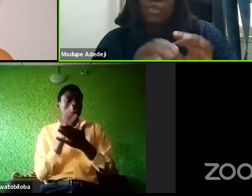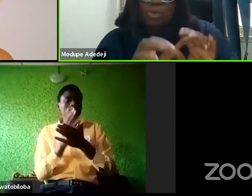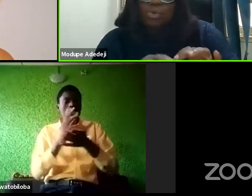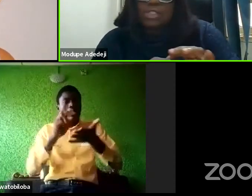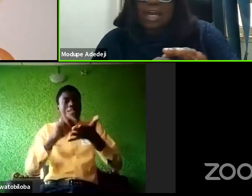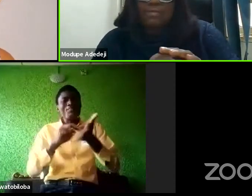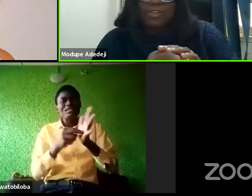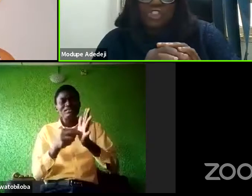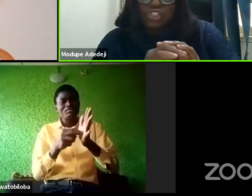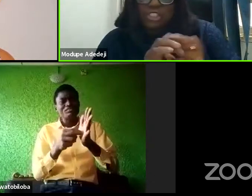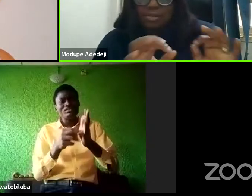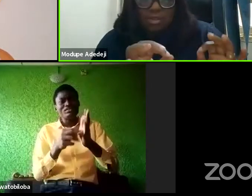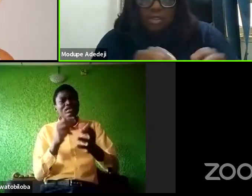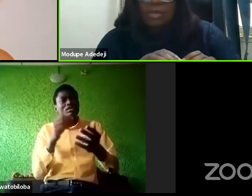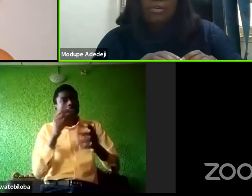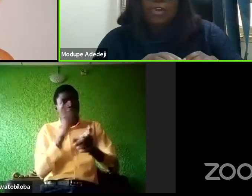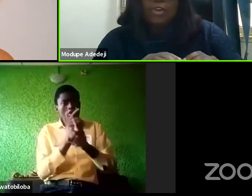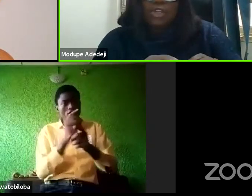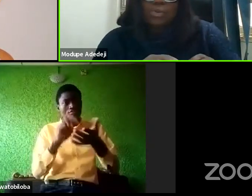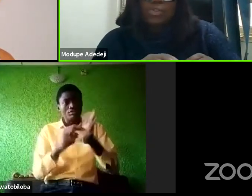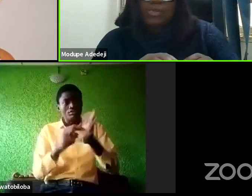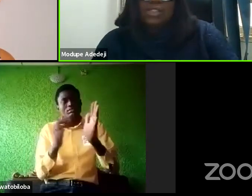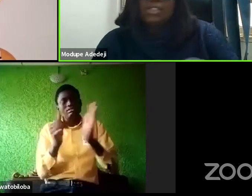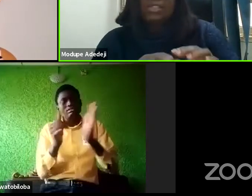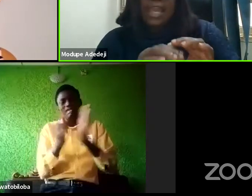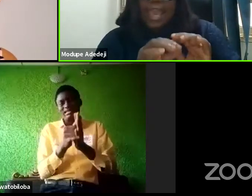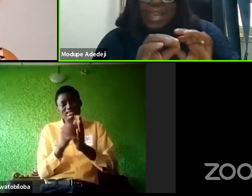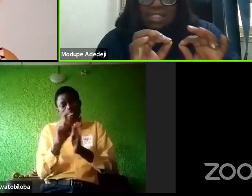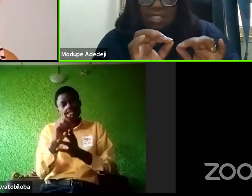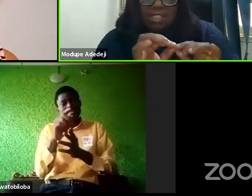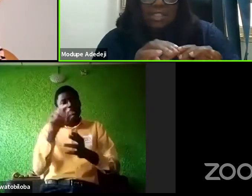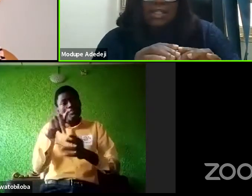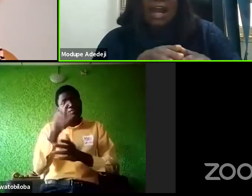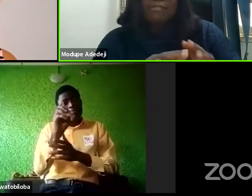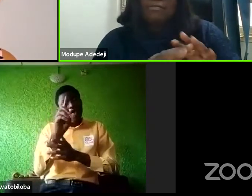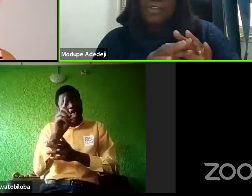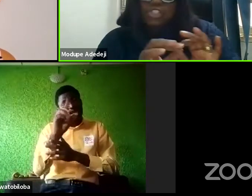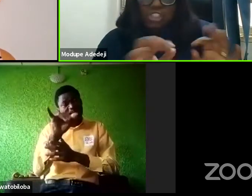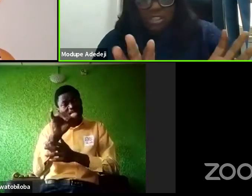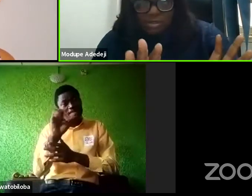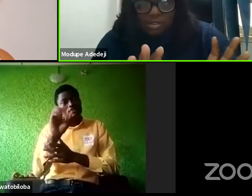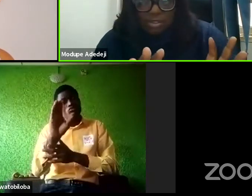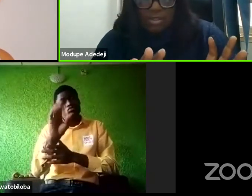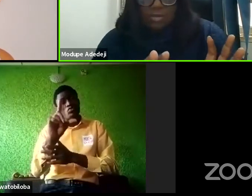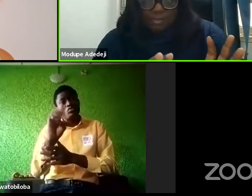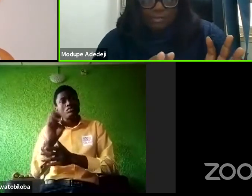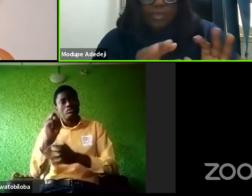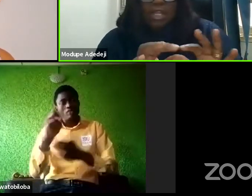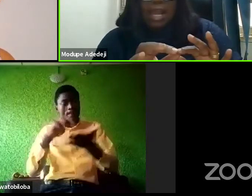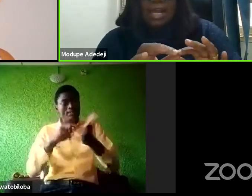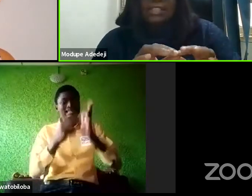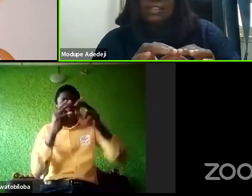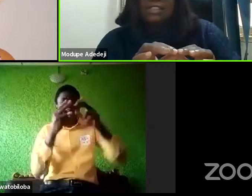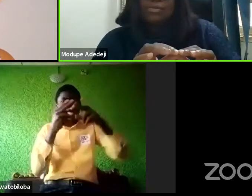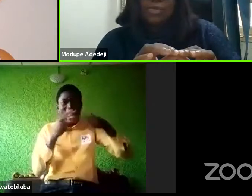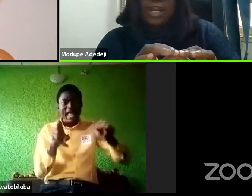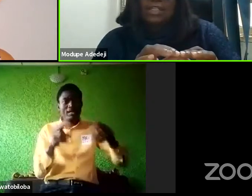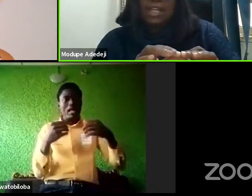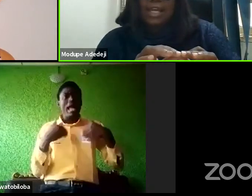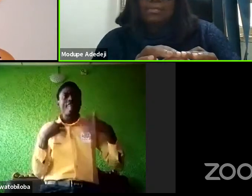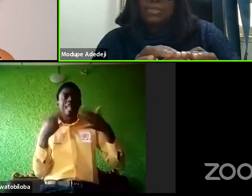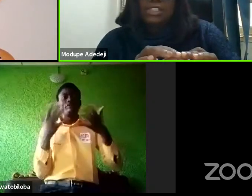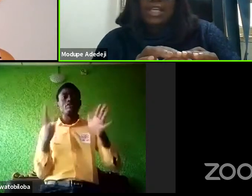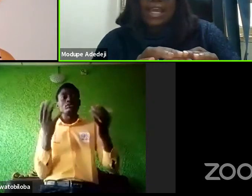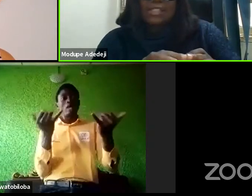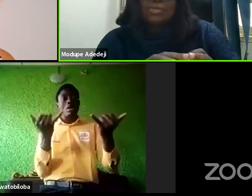that follicles are finished. Follicles means eggs are finished. And